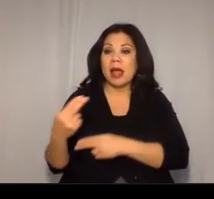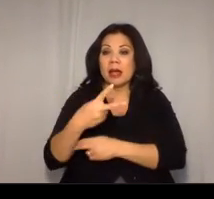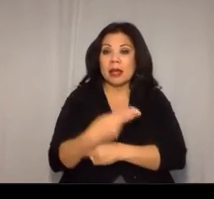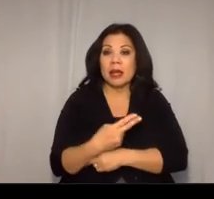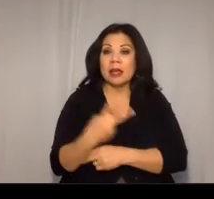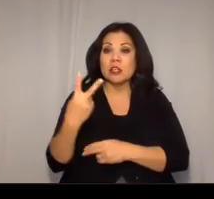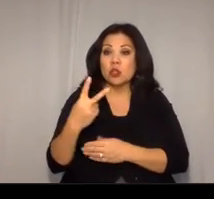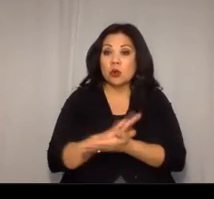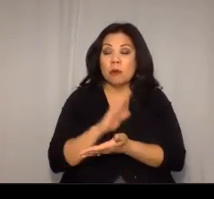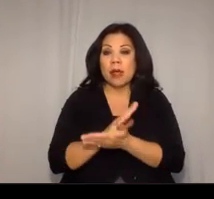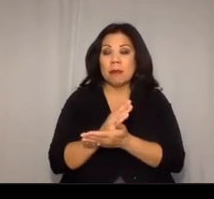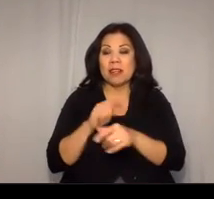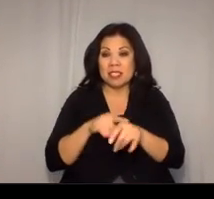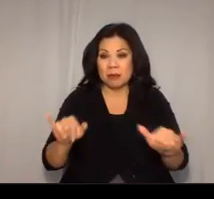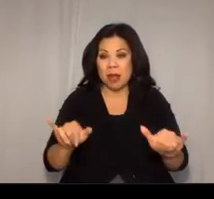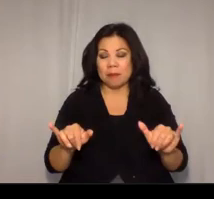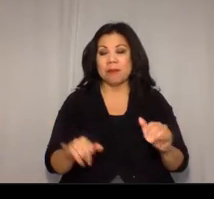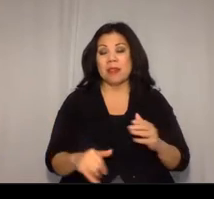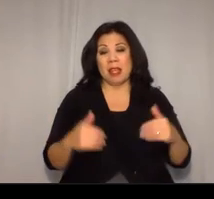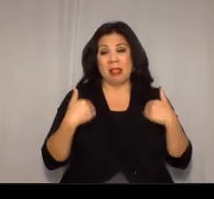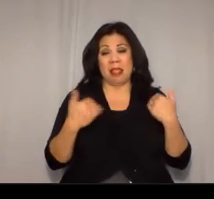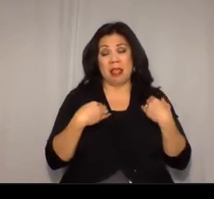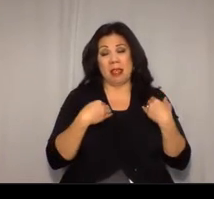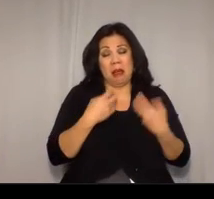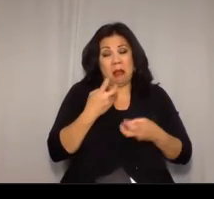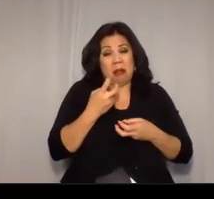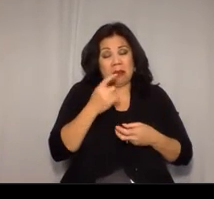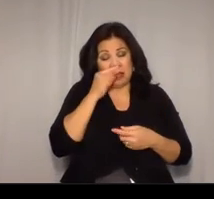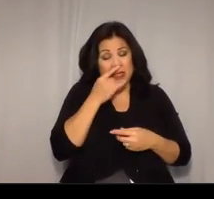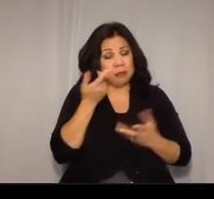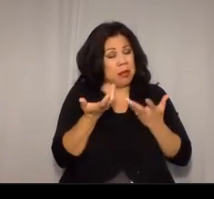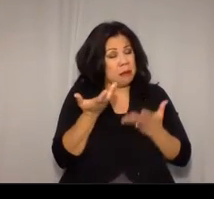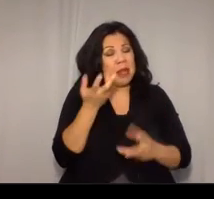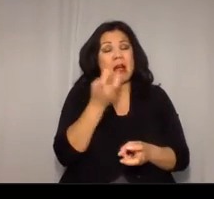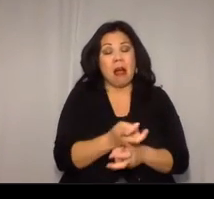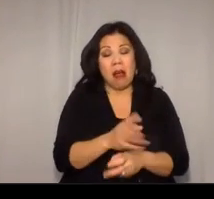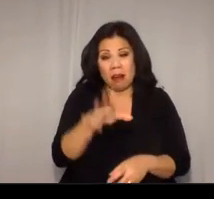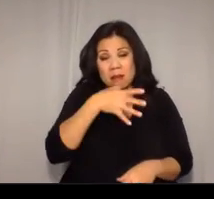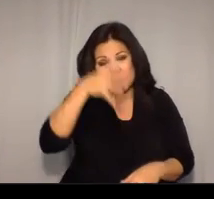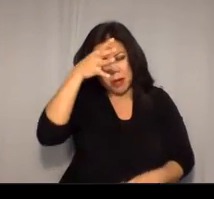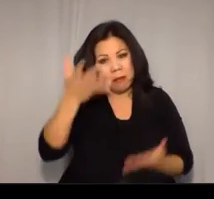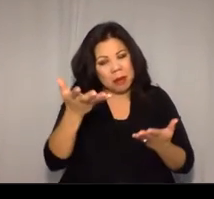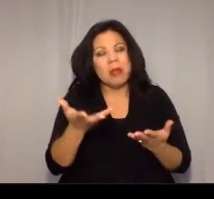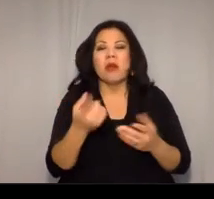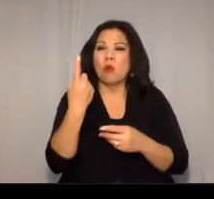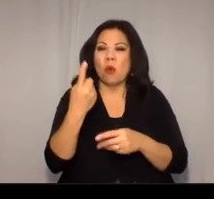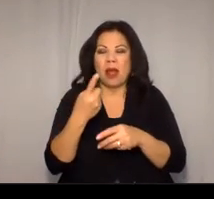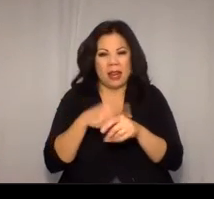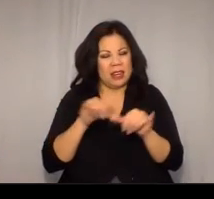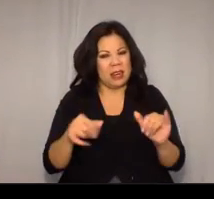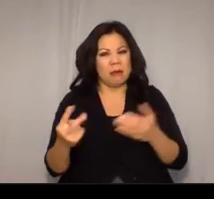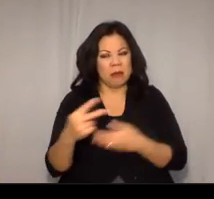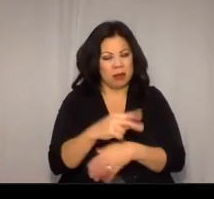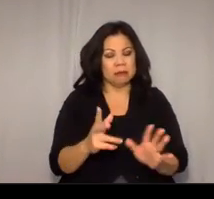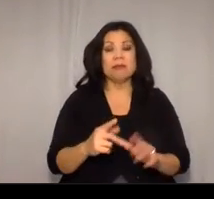For your younger children, folks, it's a little hard to do this with 2 pieces of paper, so you might want to just do 1 at a time. But if you're